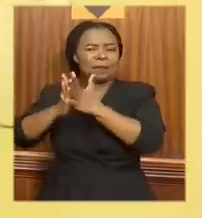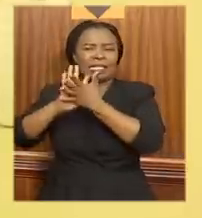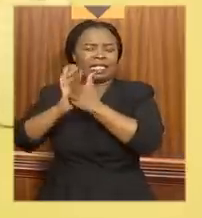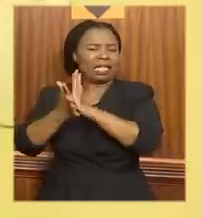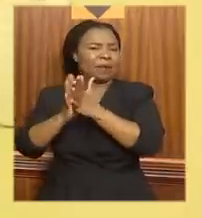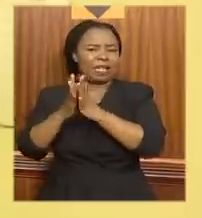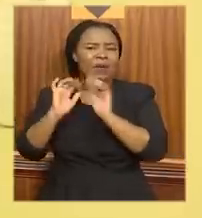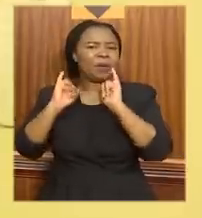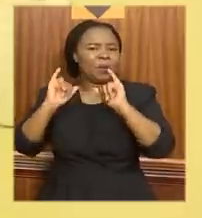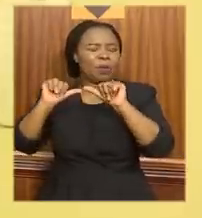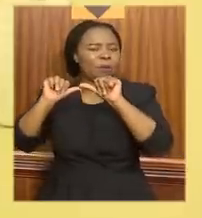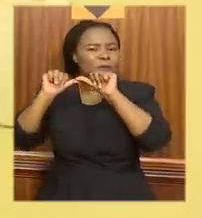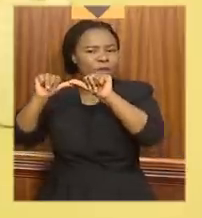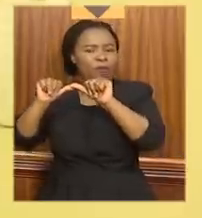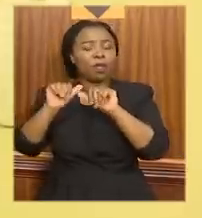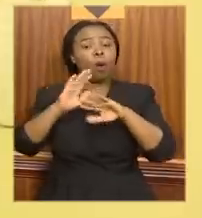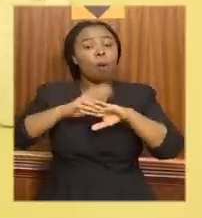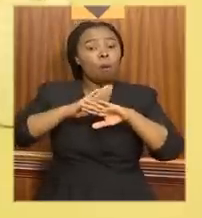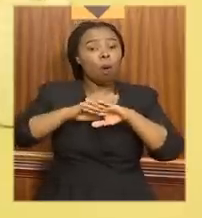economy.